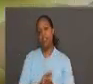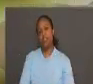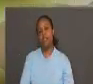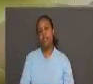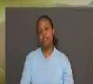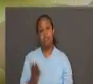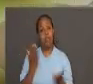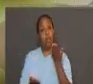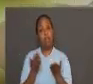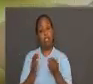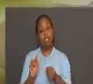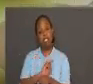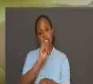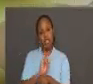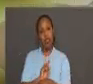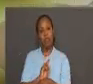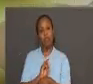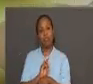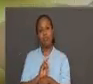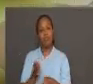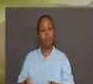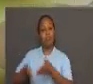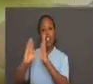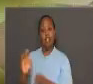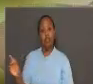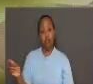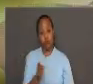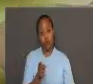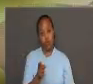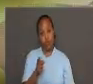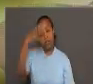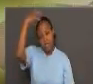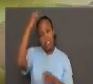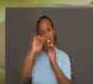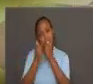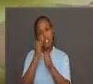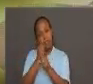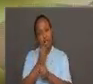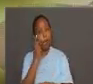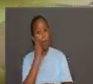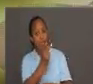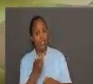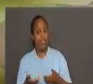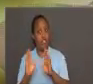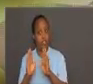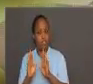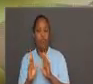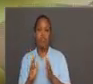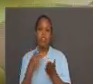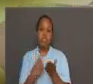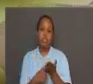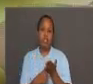If citizens are permitted to see how their government works, it is possible